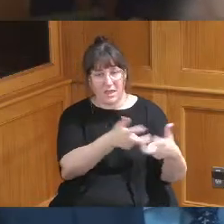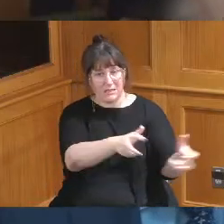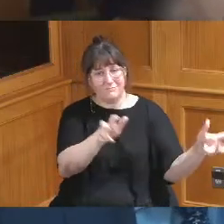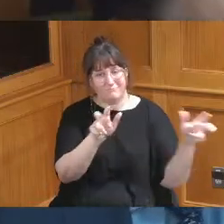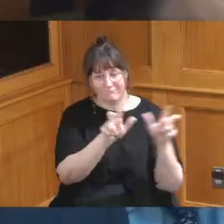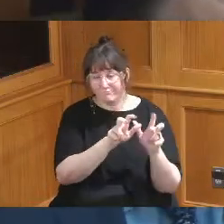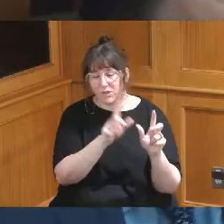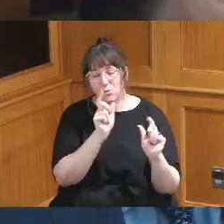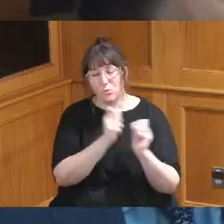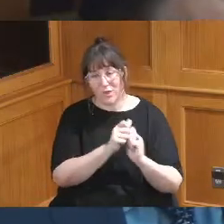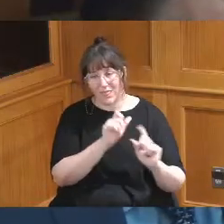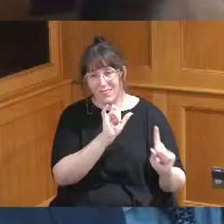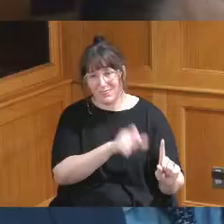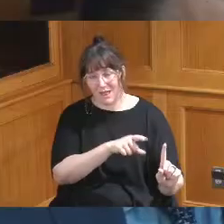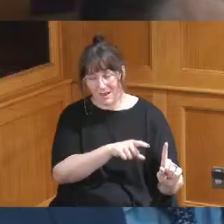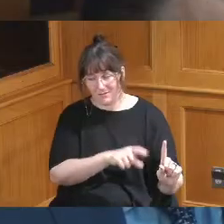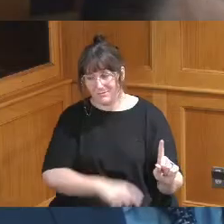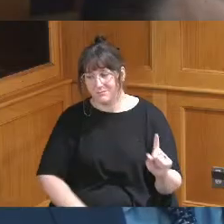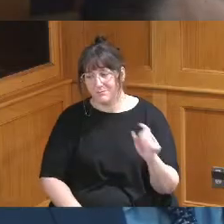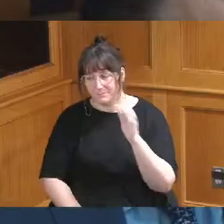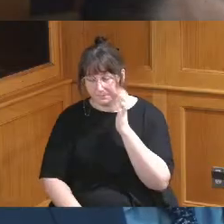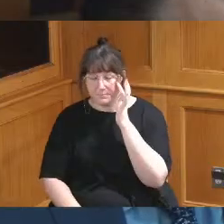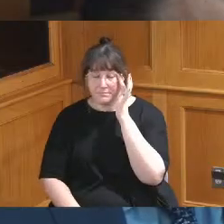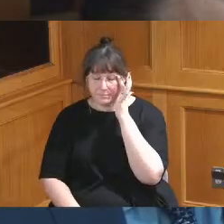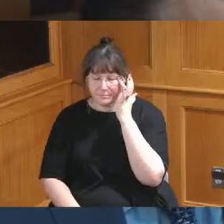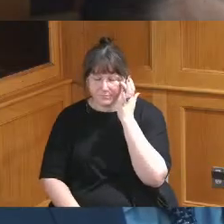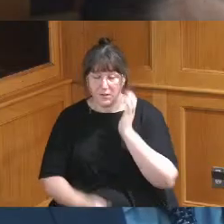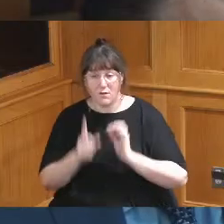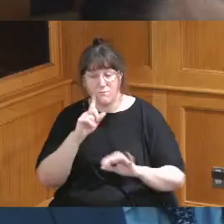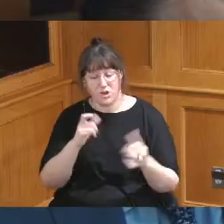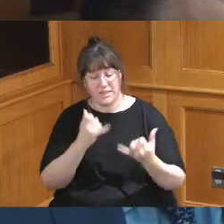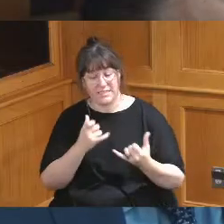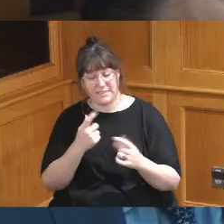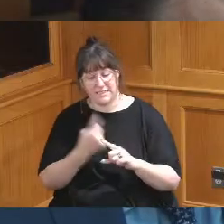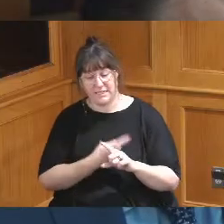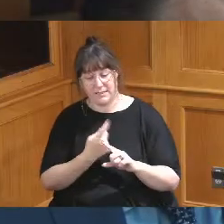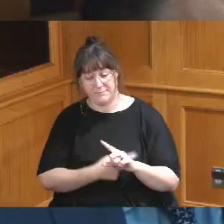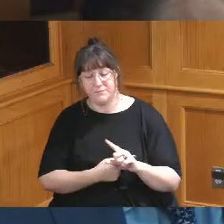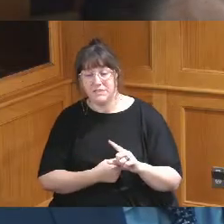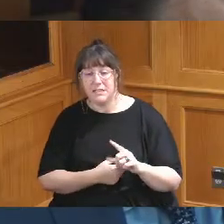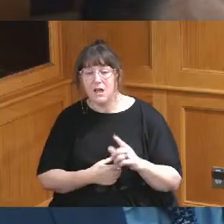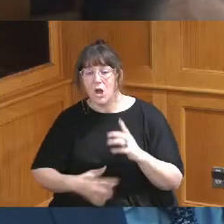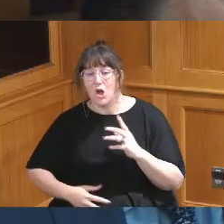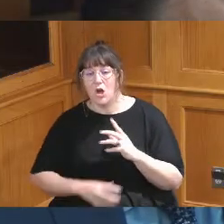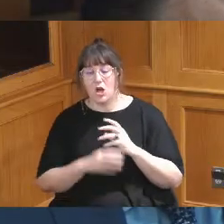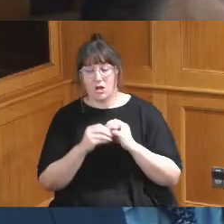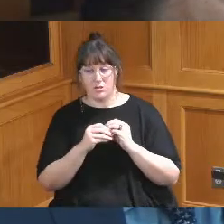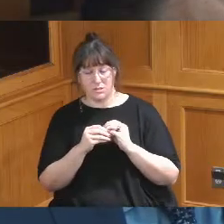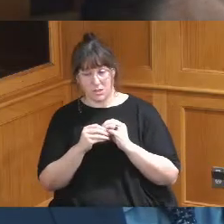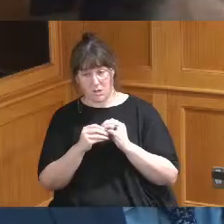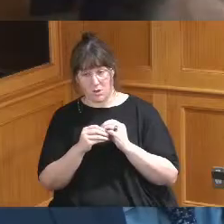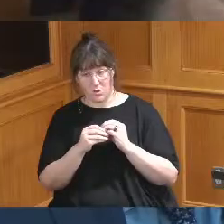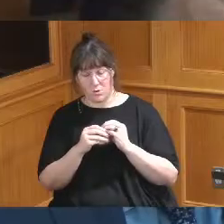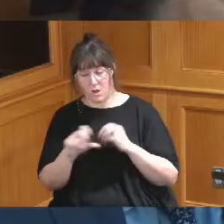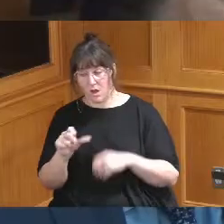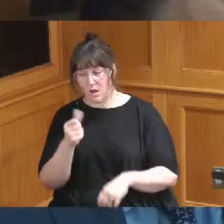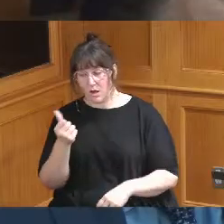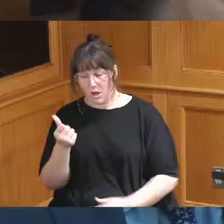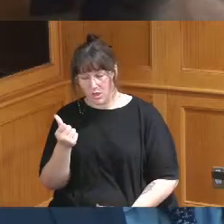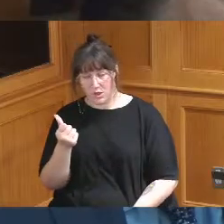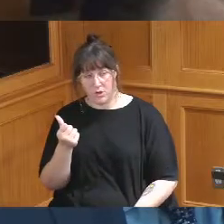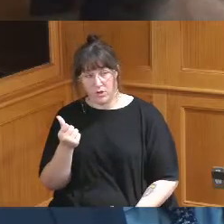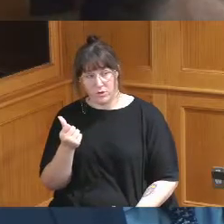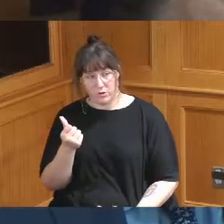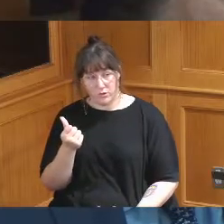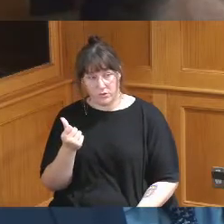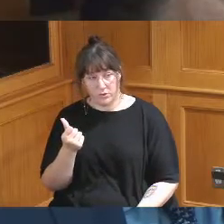par per the existing contract. In addition, there is another item